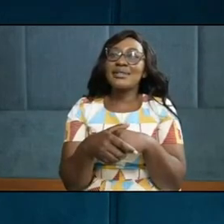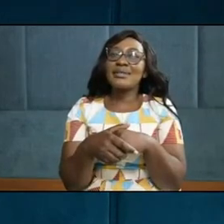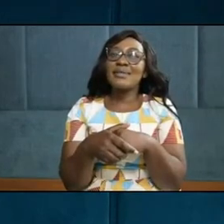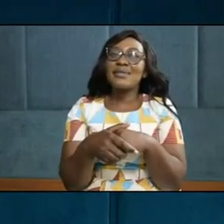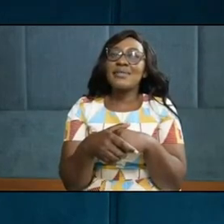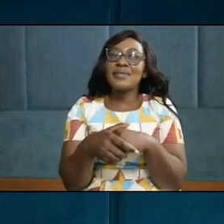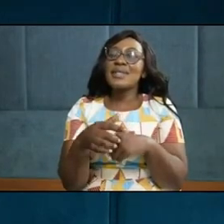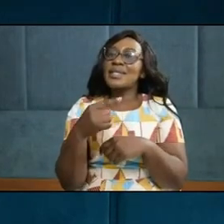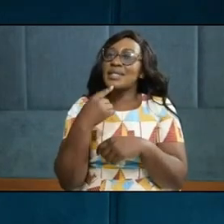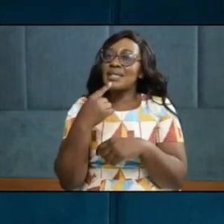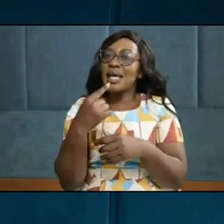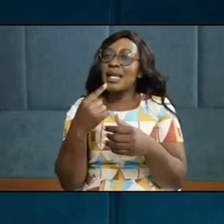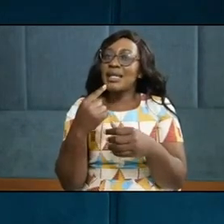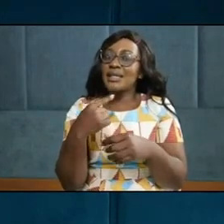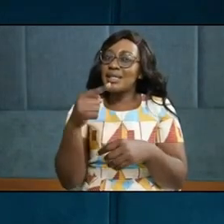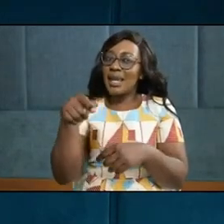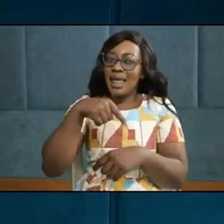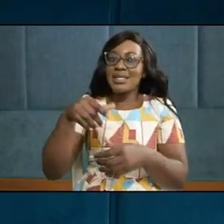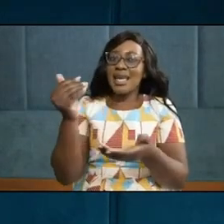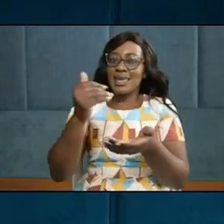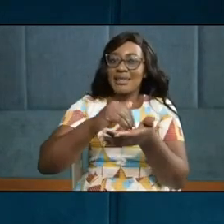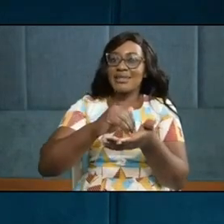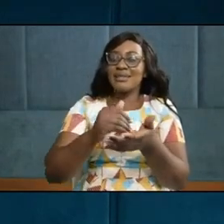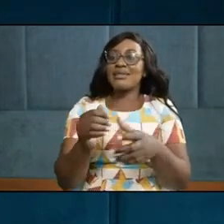saying. Yeah, go ahead, tell us again.